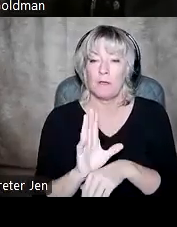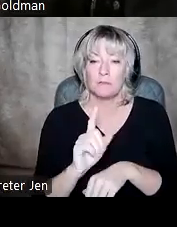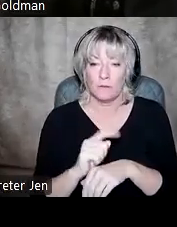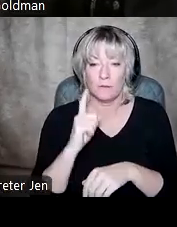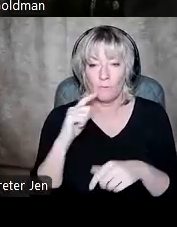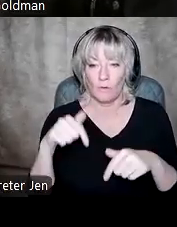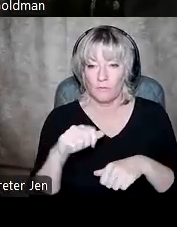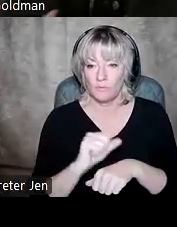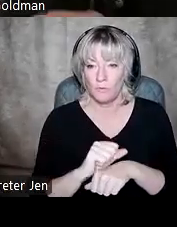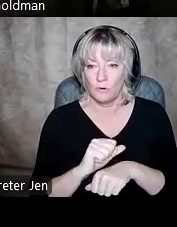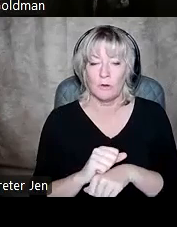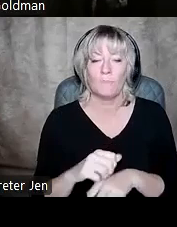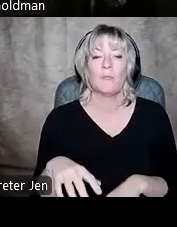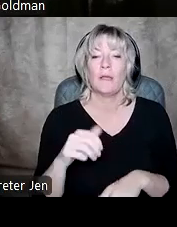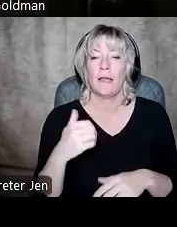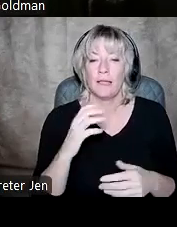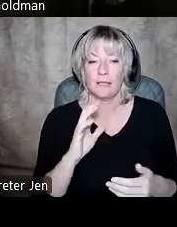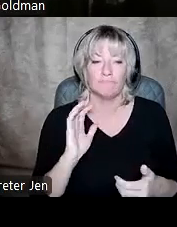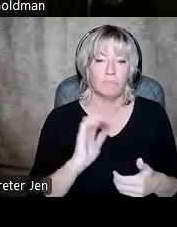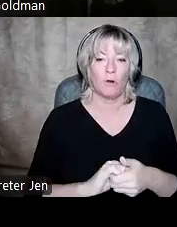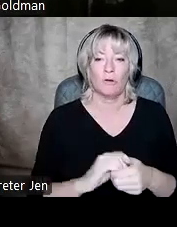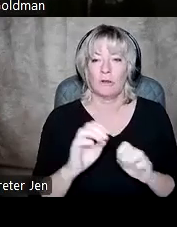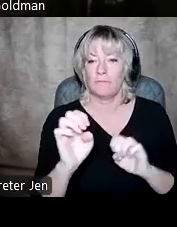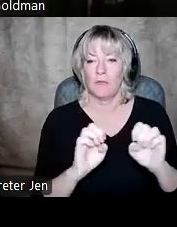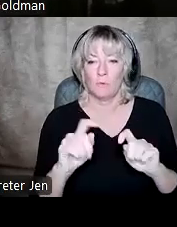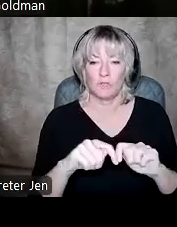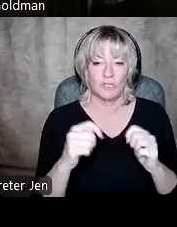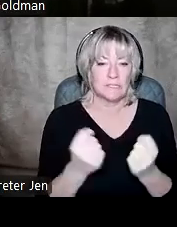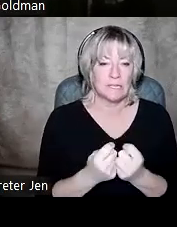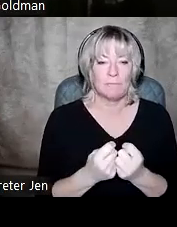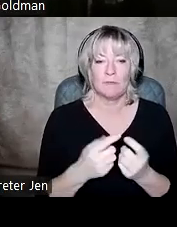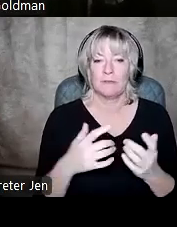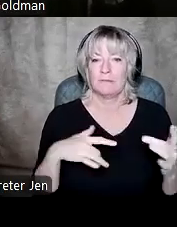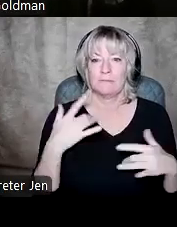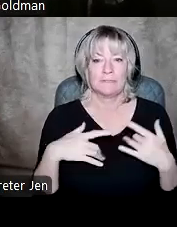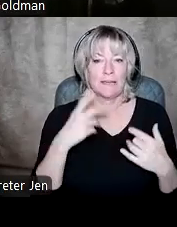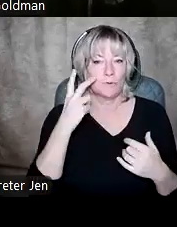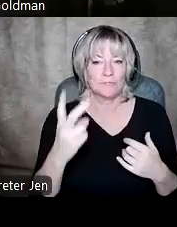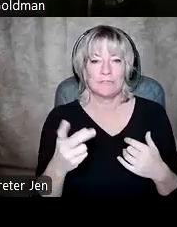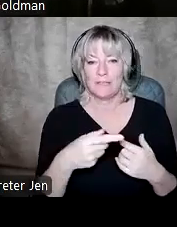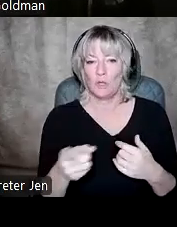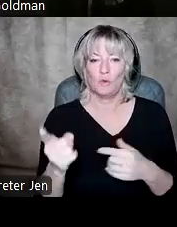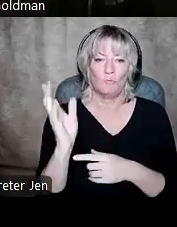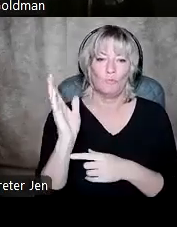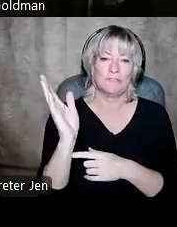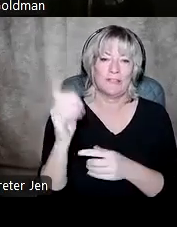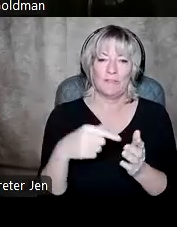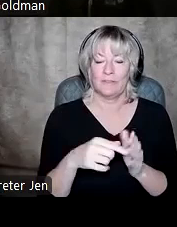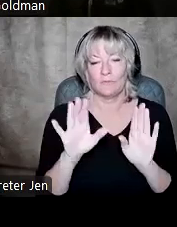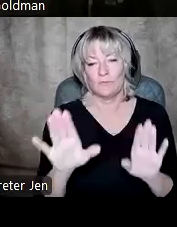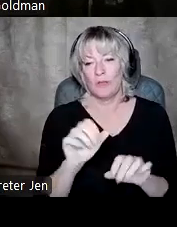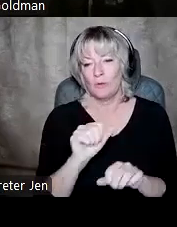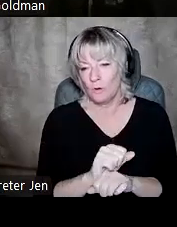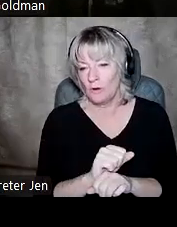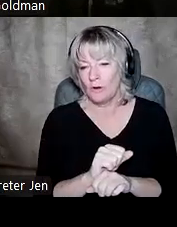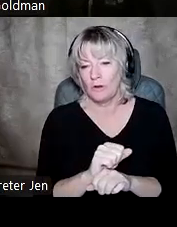got to work with the evaluation team, and just Mark, so exciting to see you get to share this here. Fantastic work. You've done